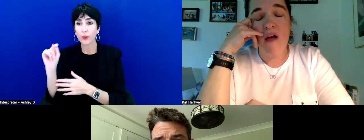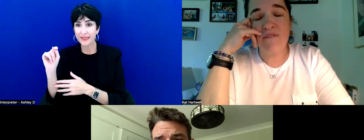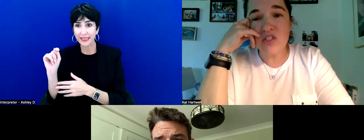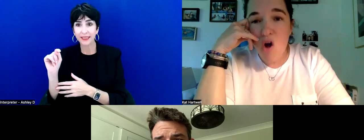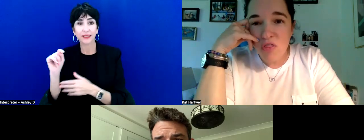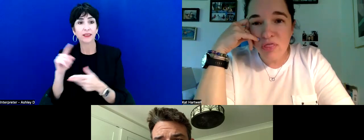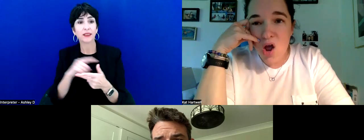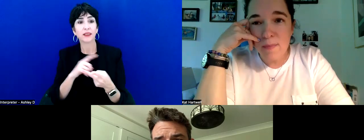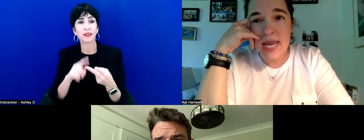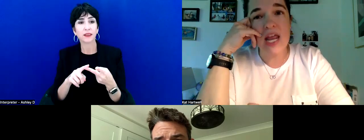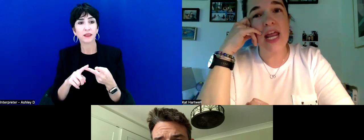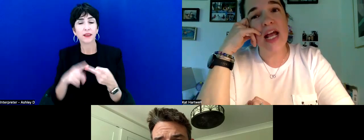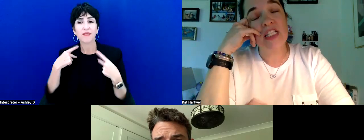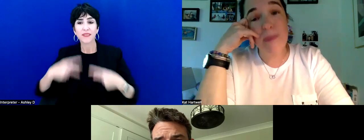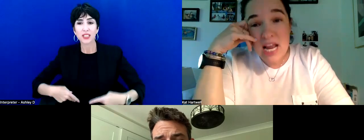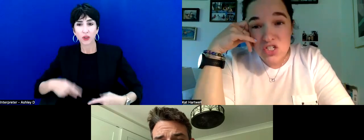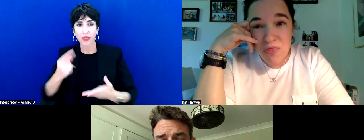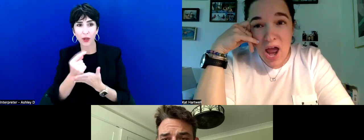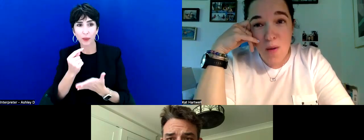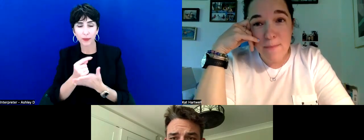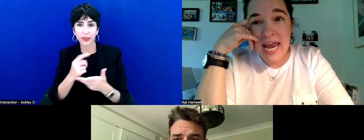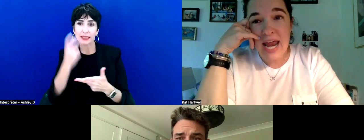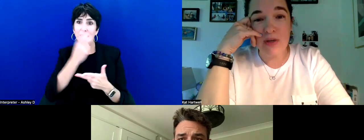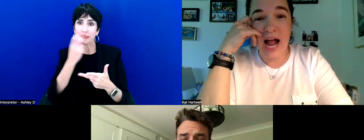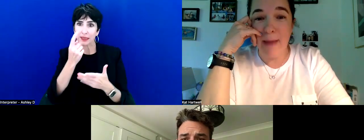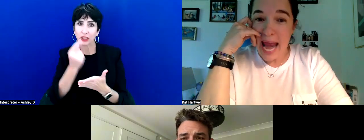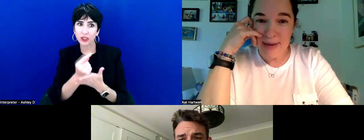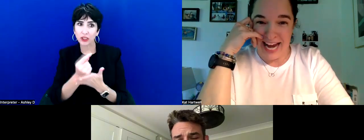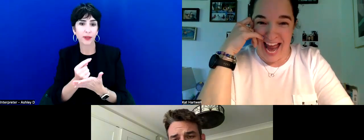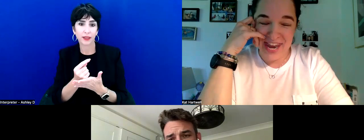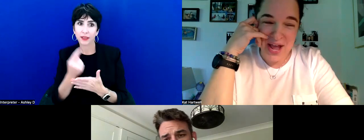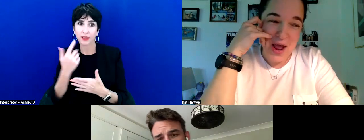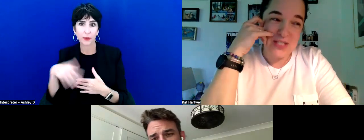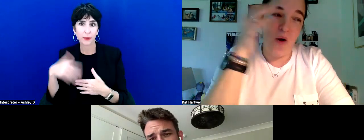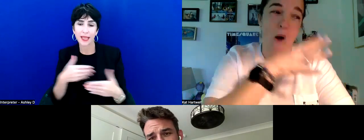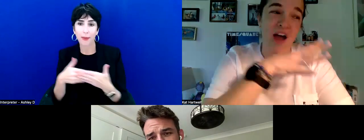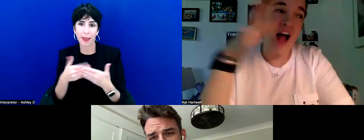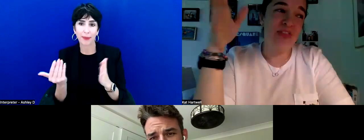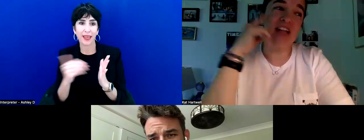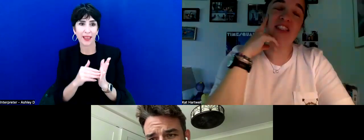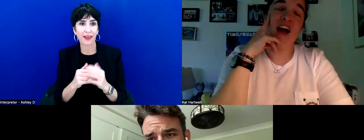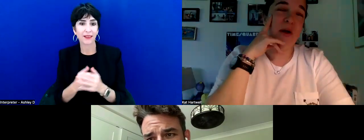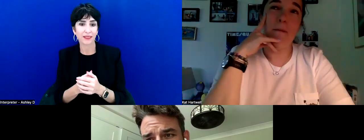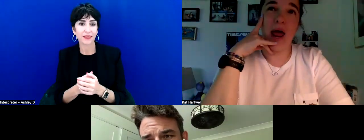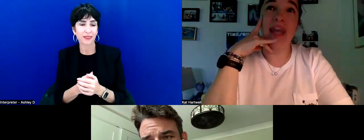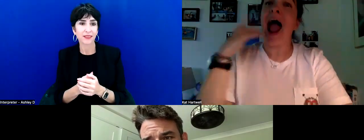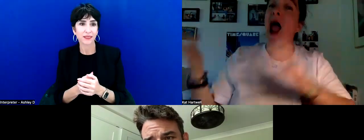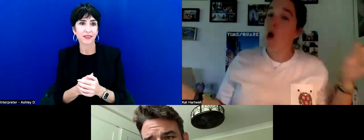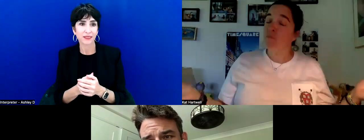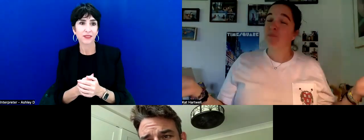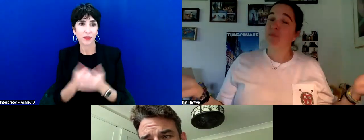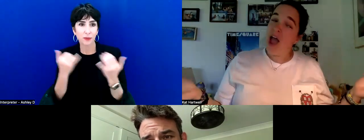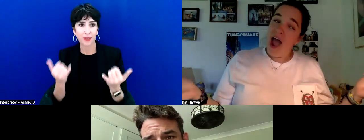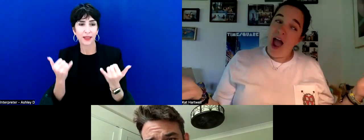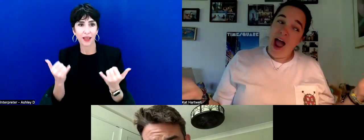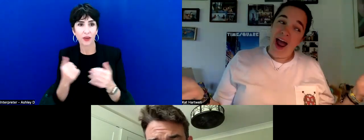therapy, physical therapy, speech therapy. He was like a baby again. So going all of that stuff. But